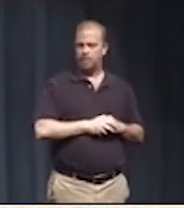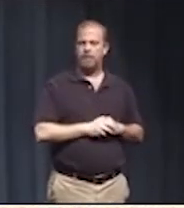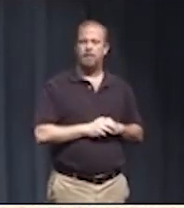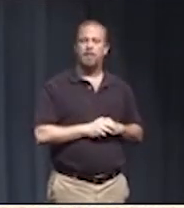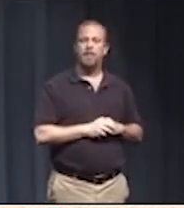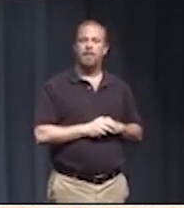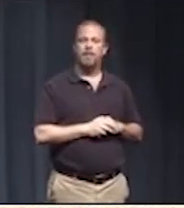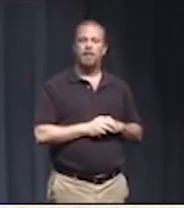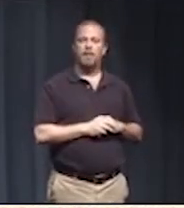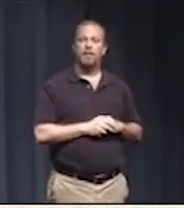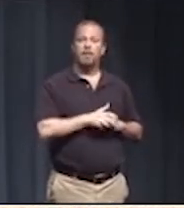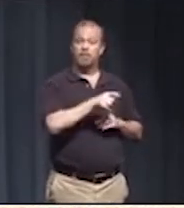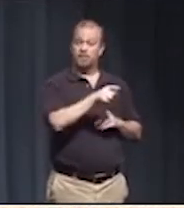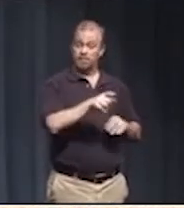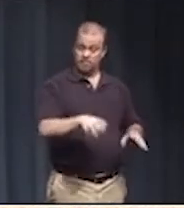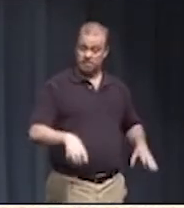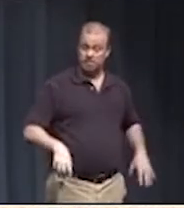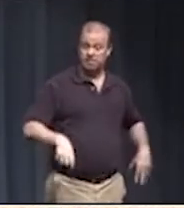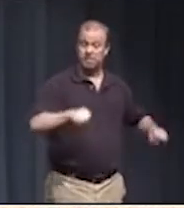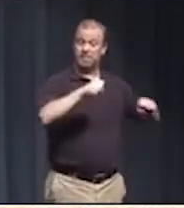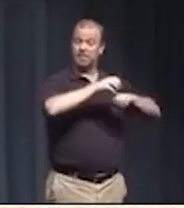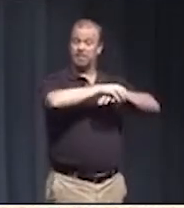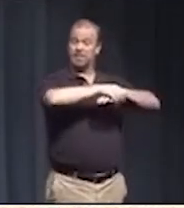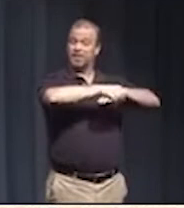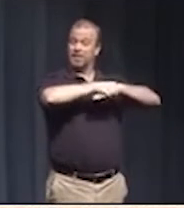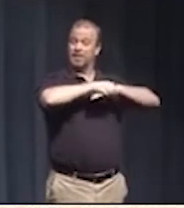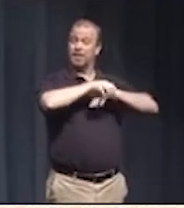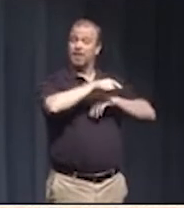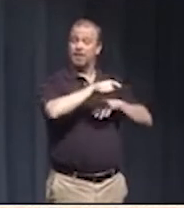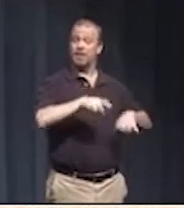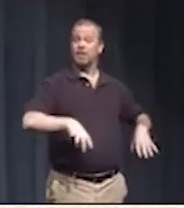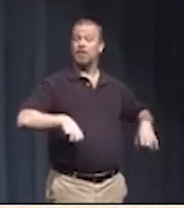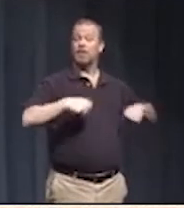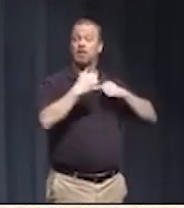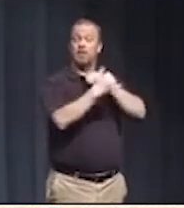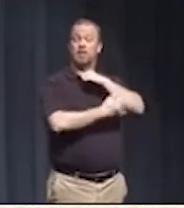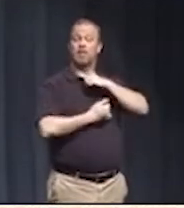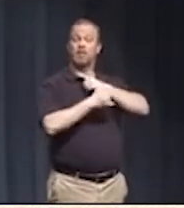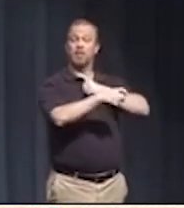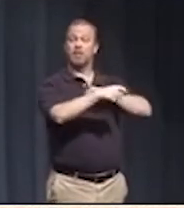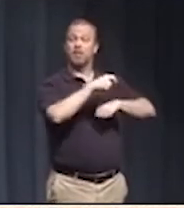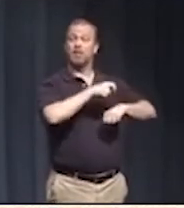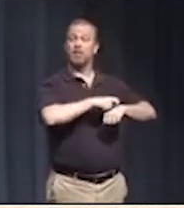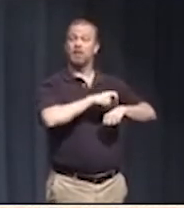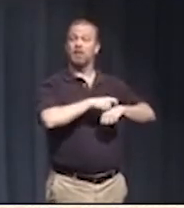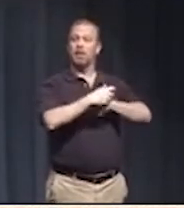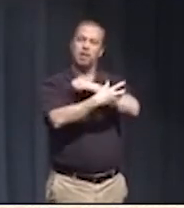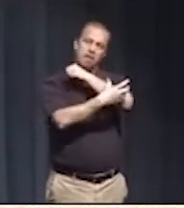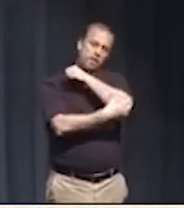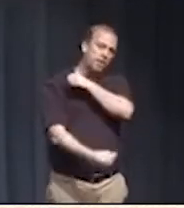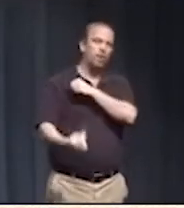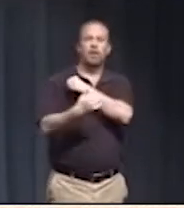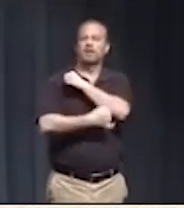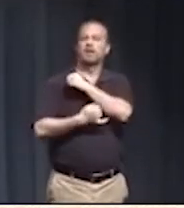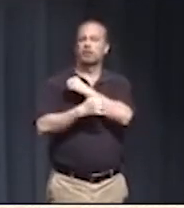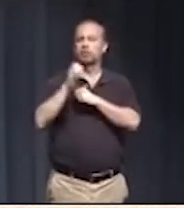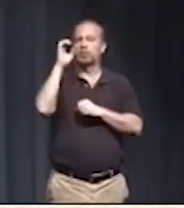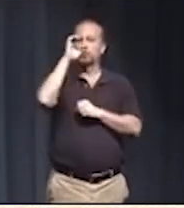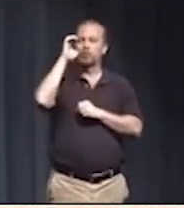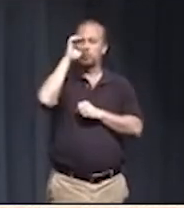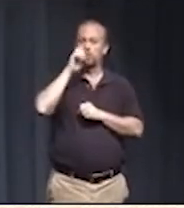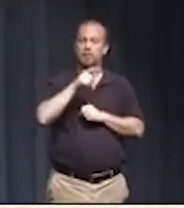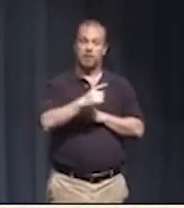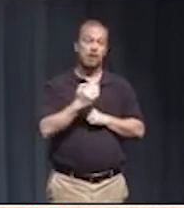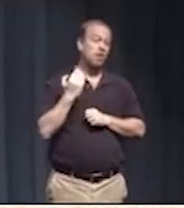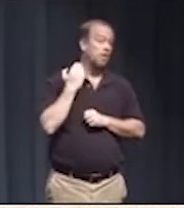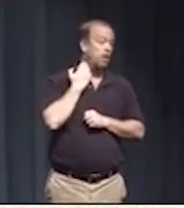When she took over England, she took over a country that at that time was probably the poorest country in Europe. Near broke,